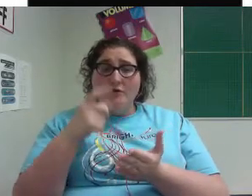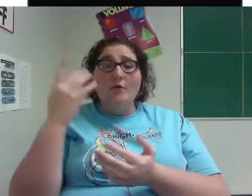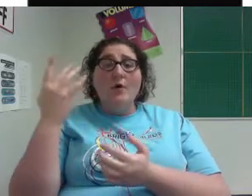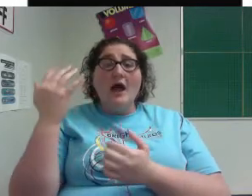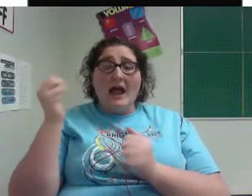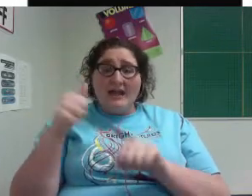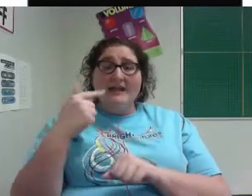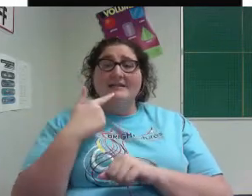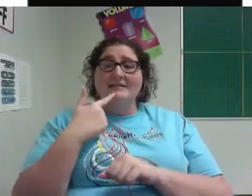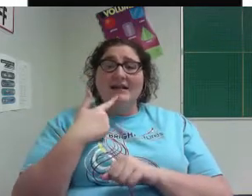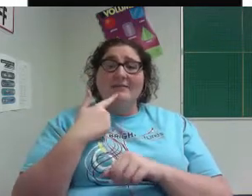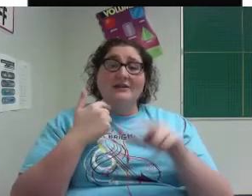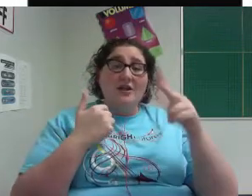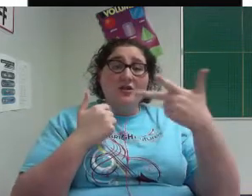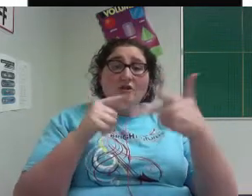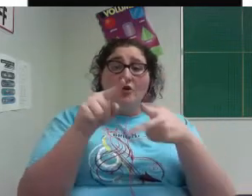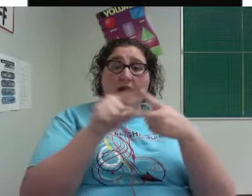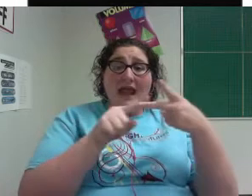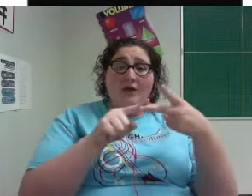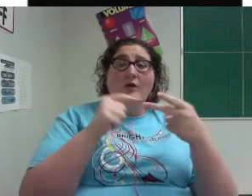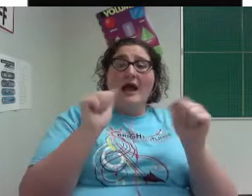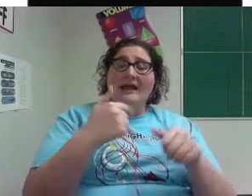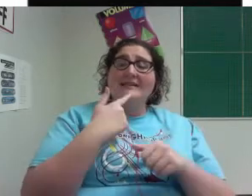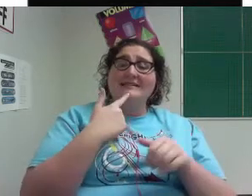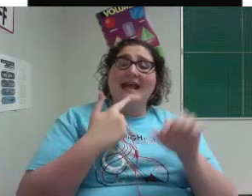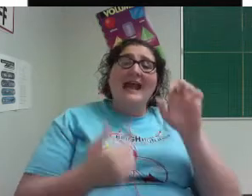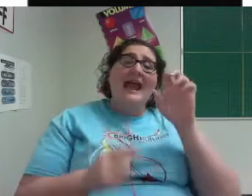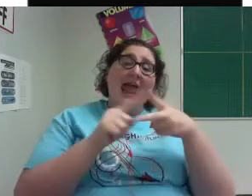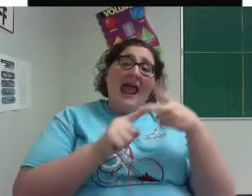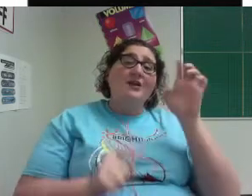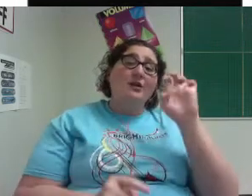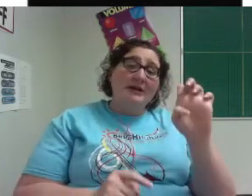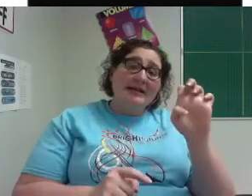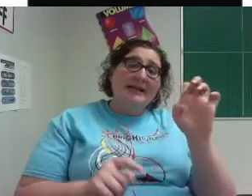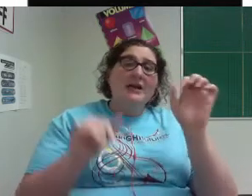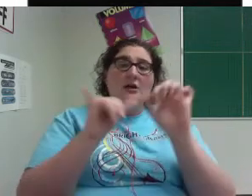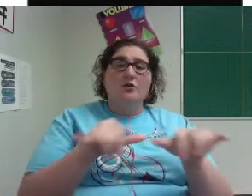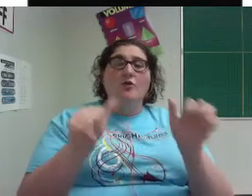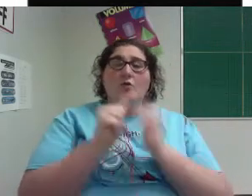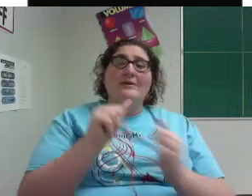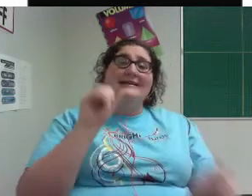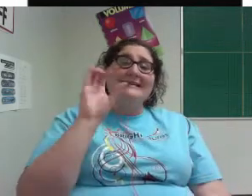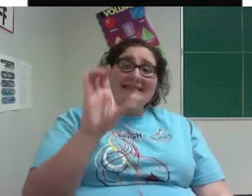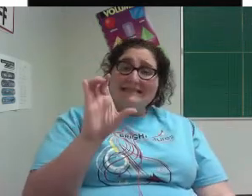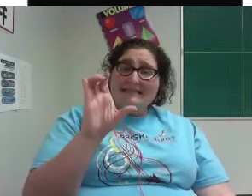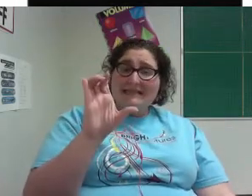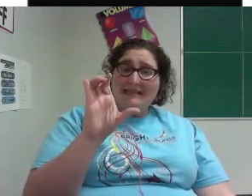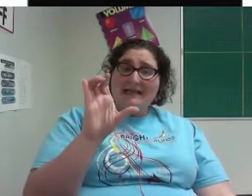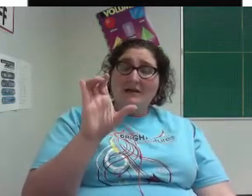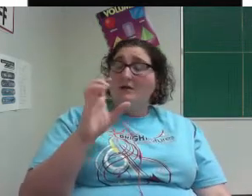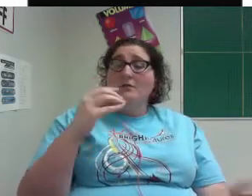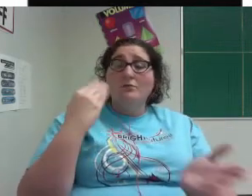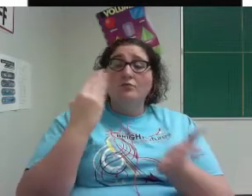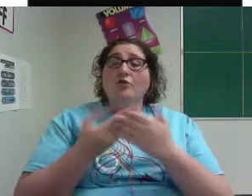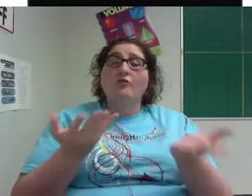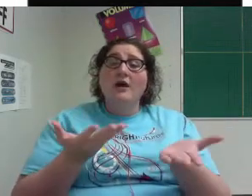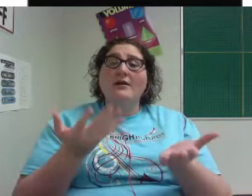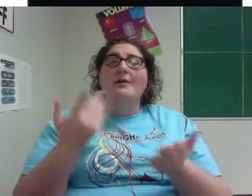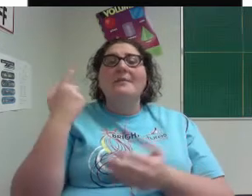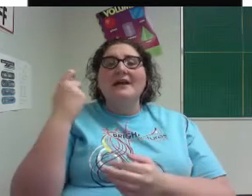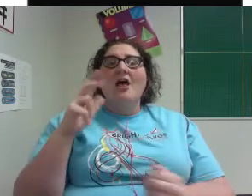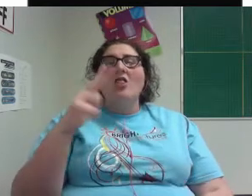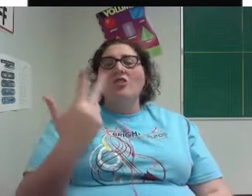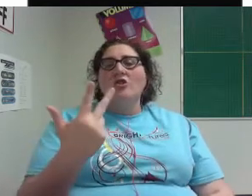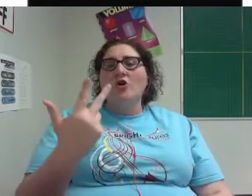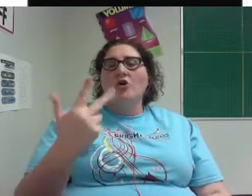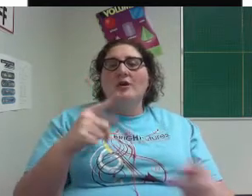I can say now because of the third angle theorem, I can say angle E is congruent to angle C by the